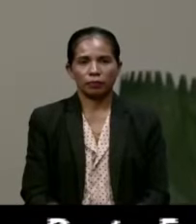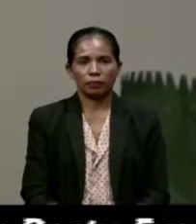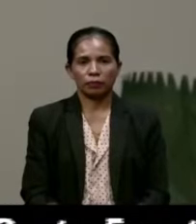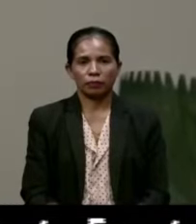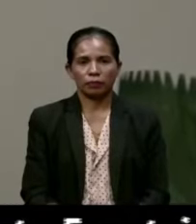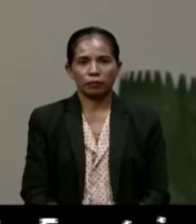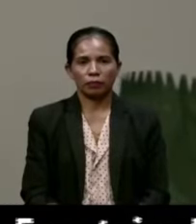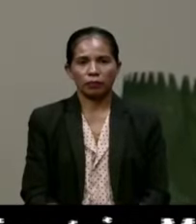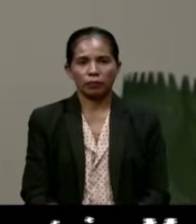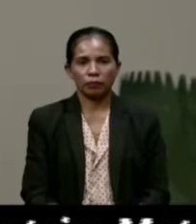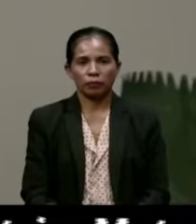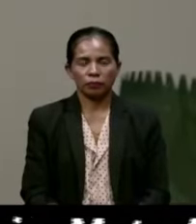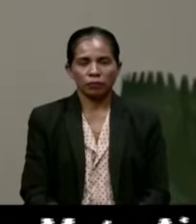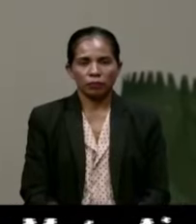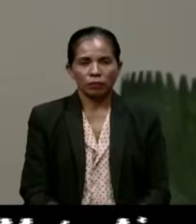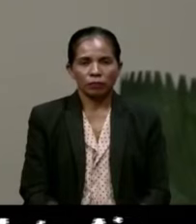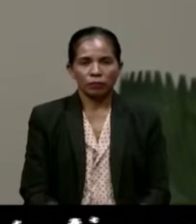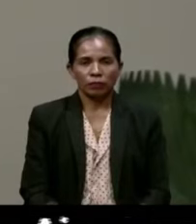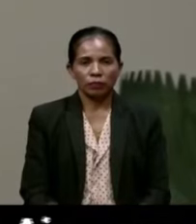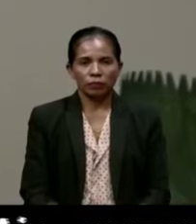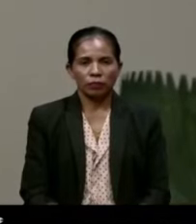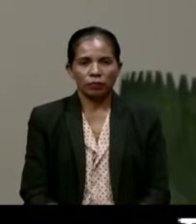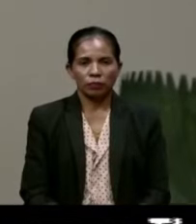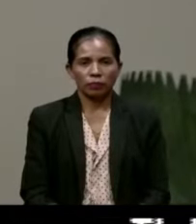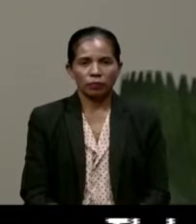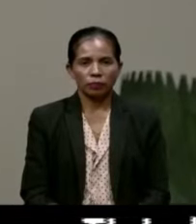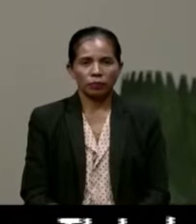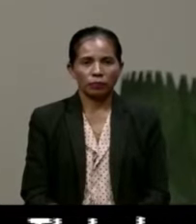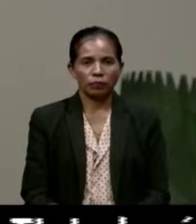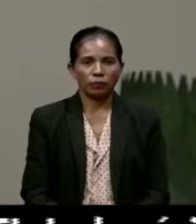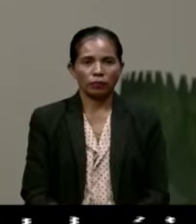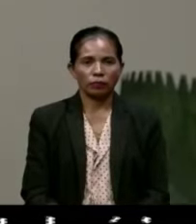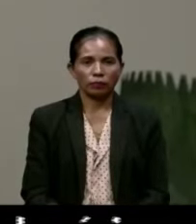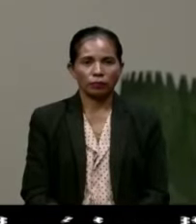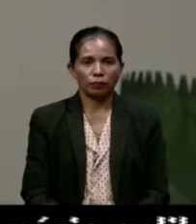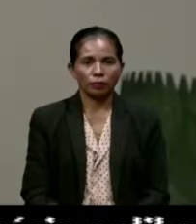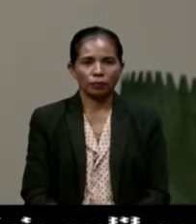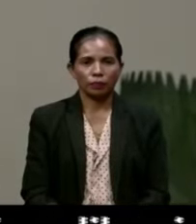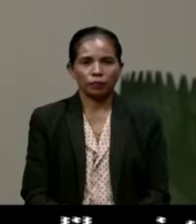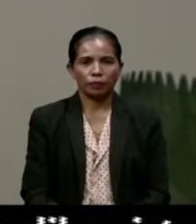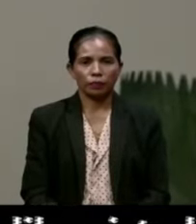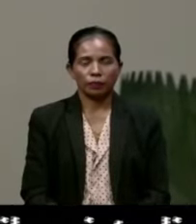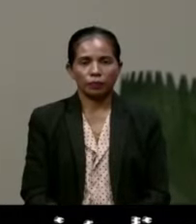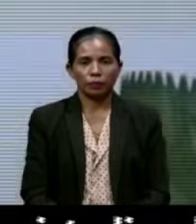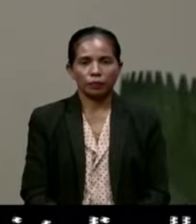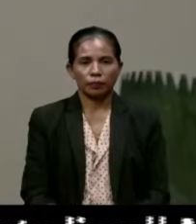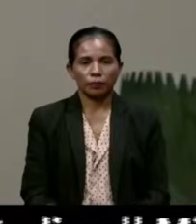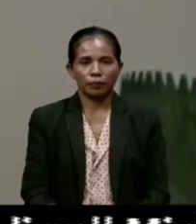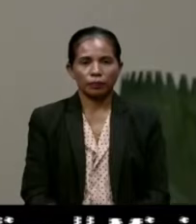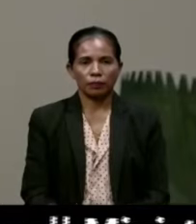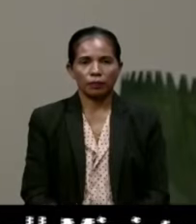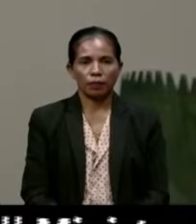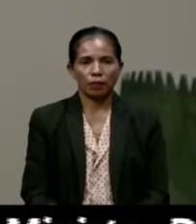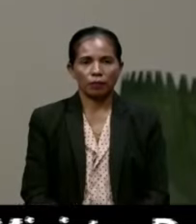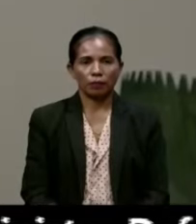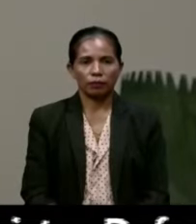now, and have been working very hard to discover minerals of economic importance that we can then further the